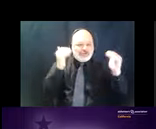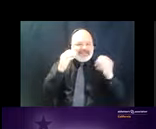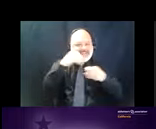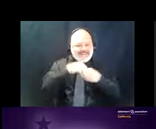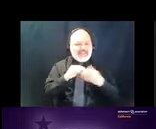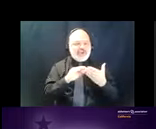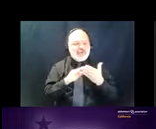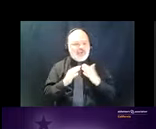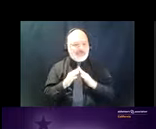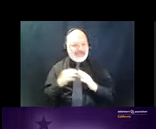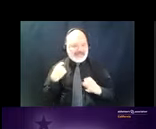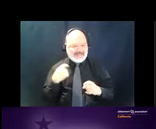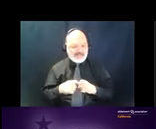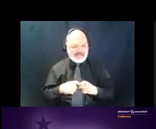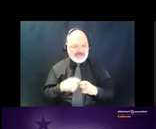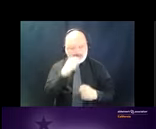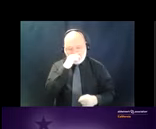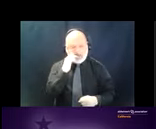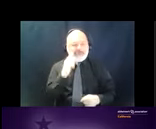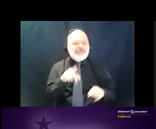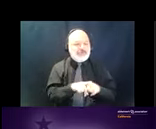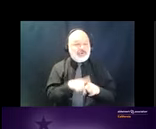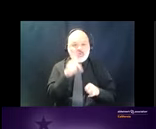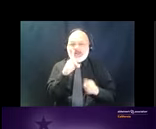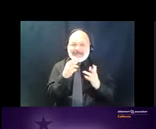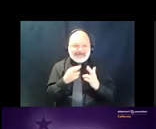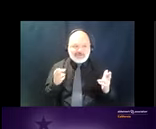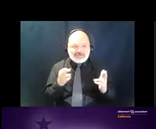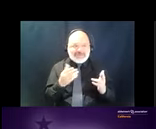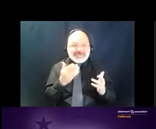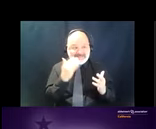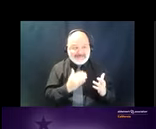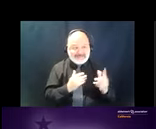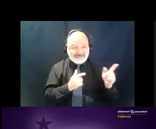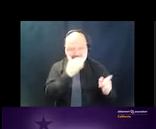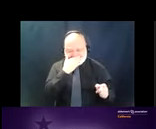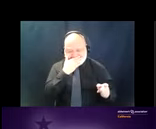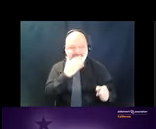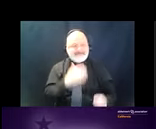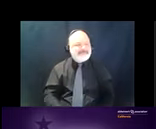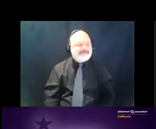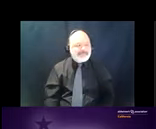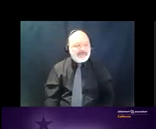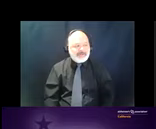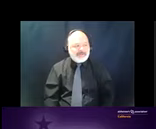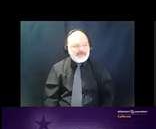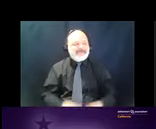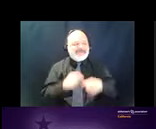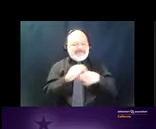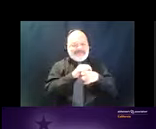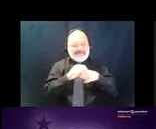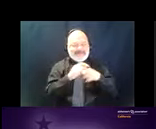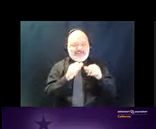at large. Also, one of the greatest resources here on the next slide. Here you go. Training and